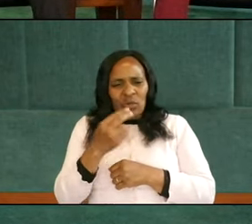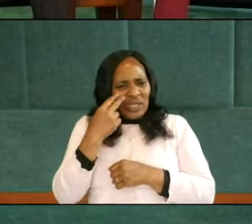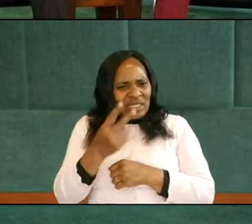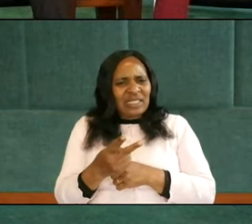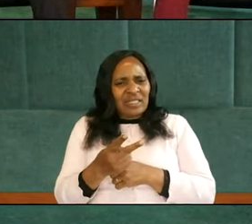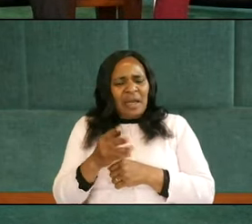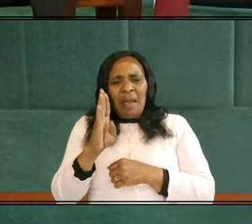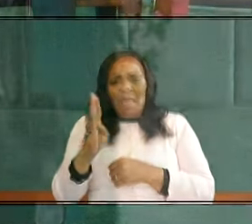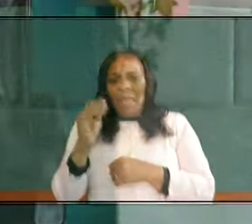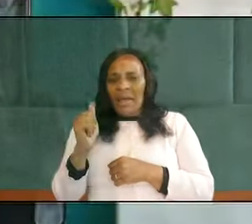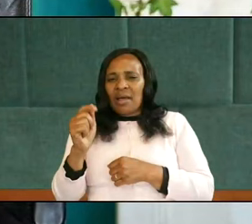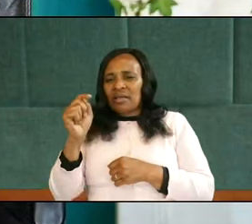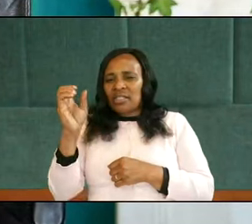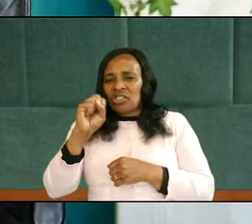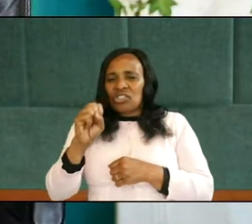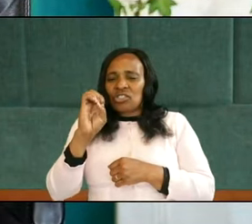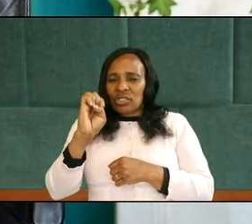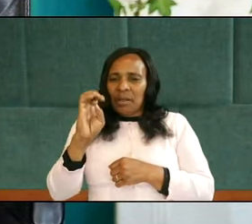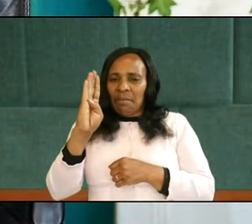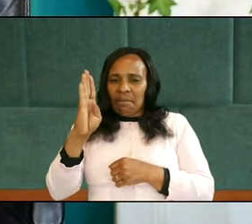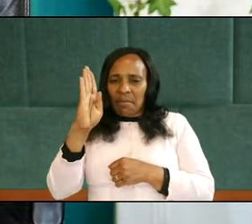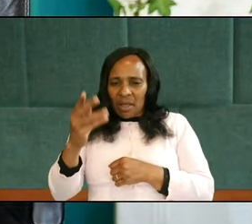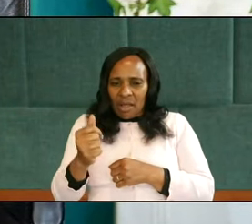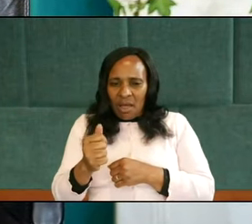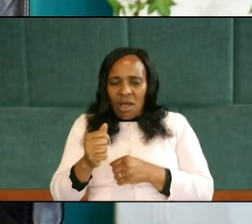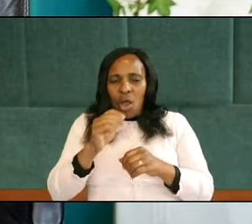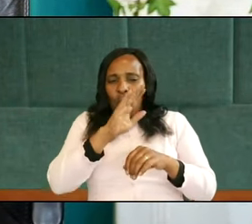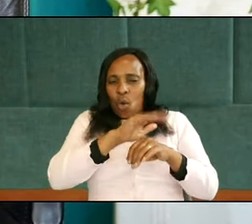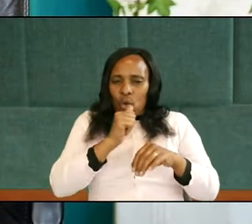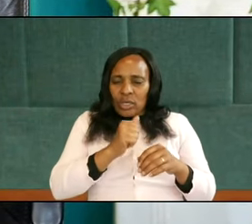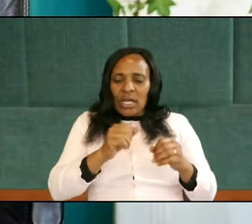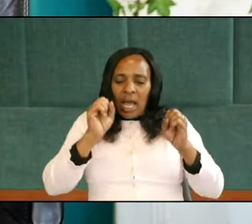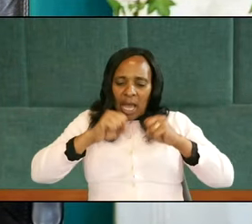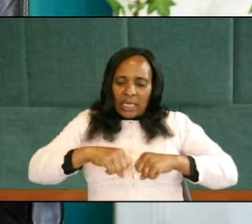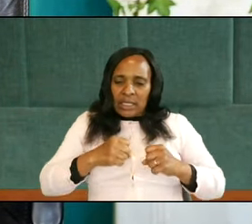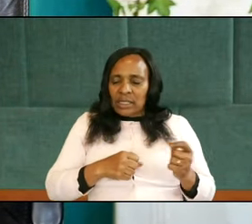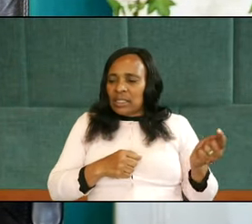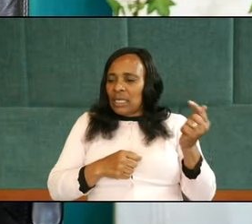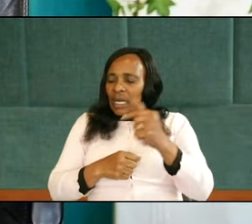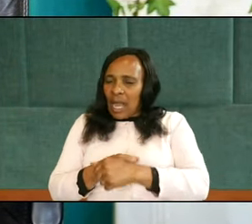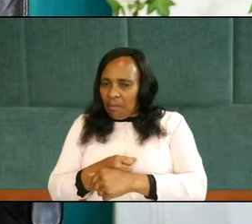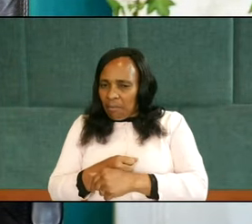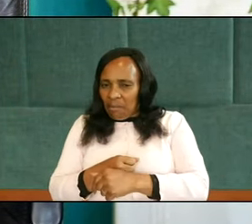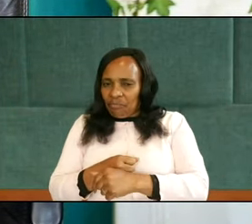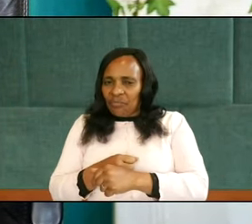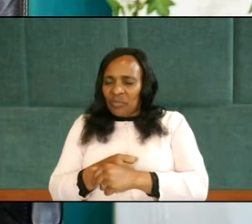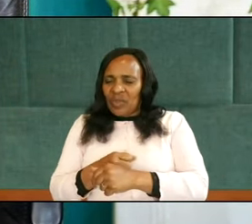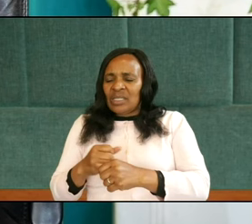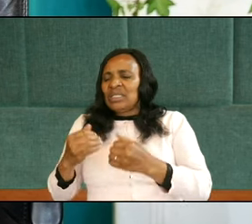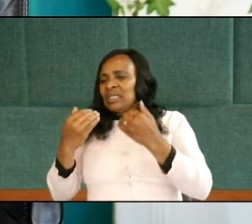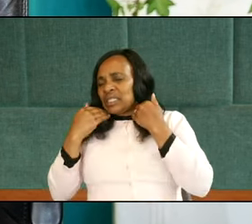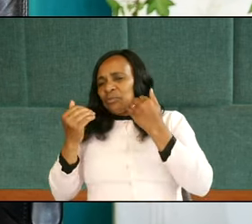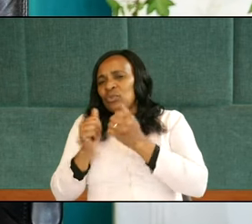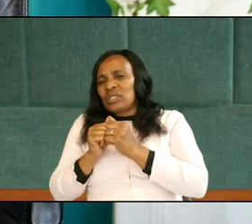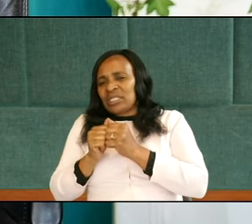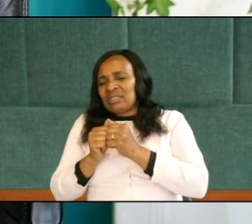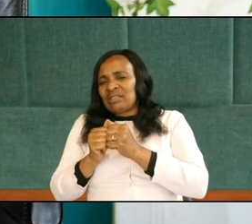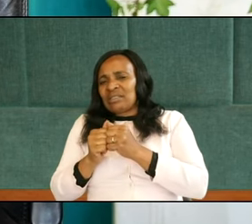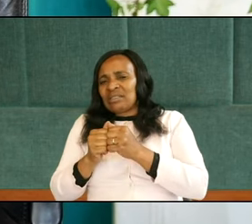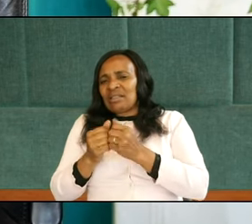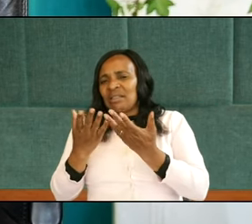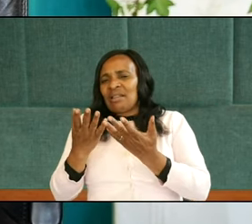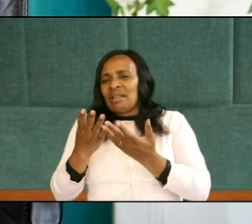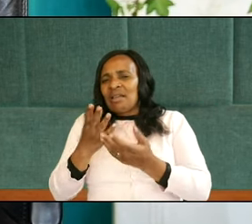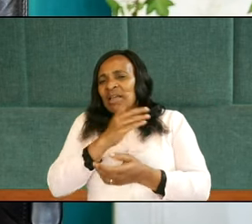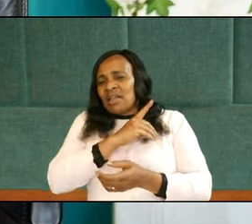that Bathsheba was called and she agreed to actually come and she did lay with David. Don't you think she had the powers